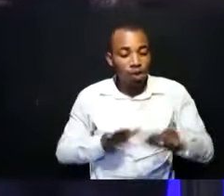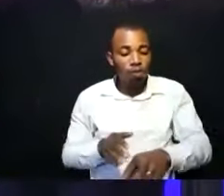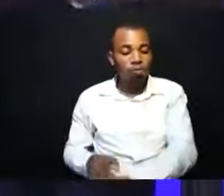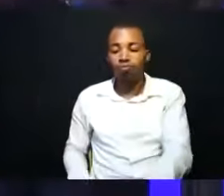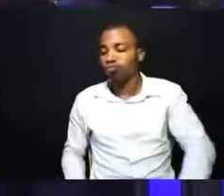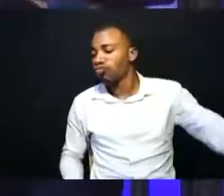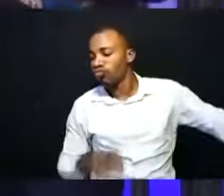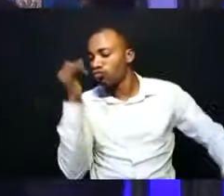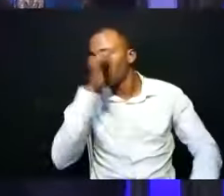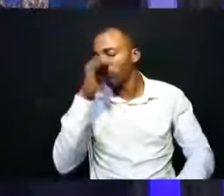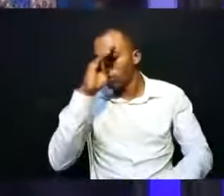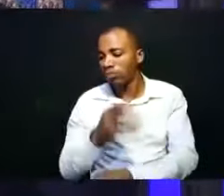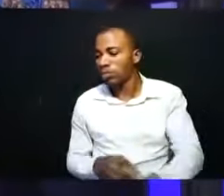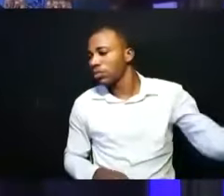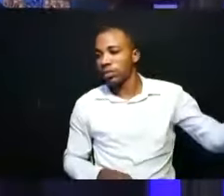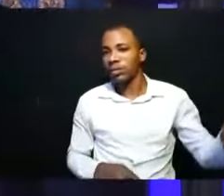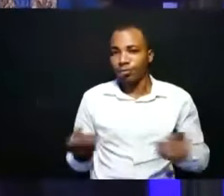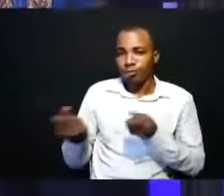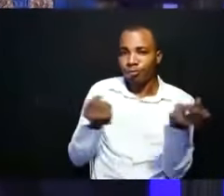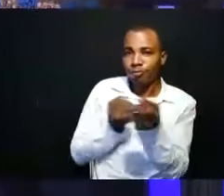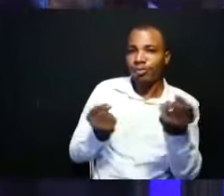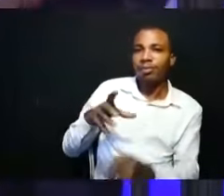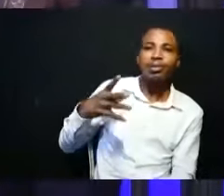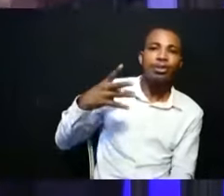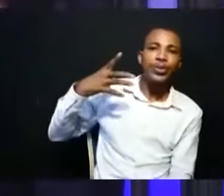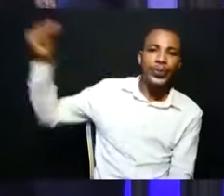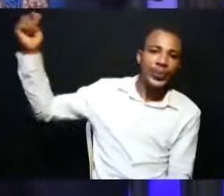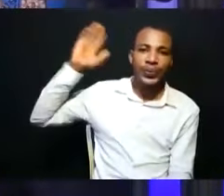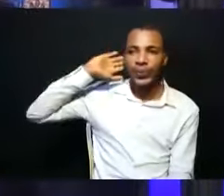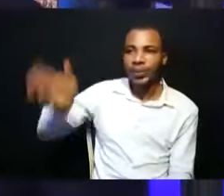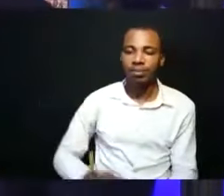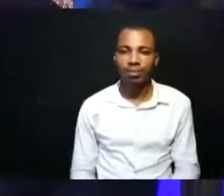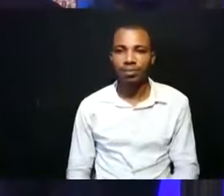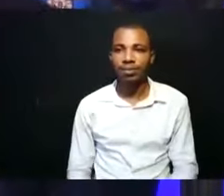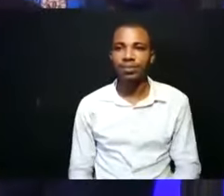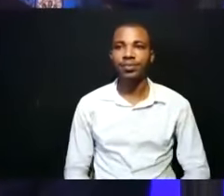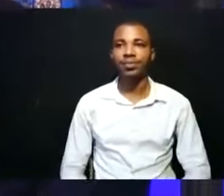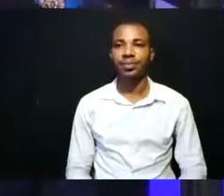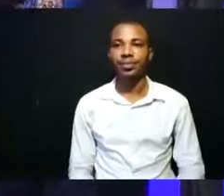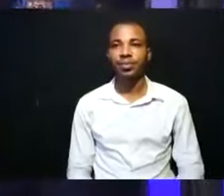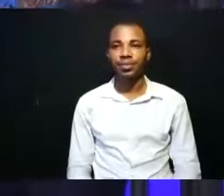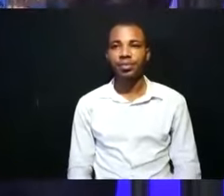They'll just throw it somewhere. And then take the car away.